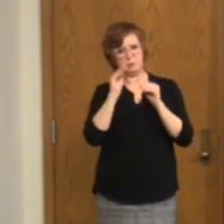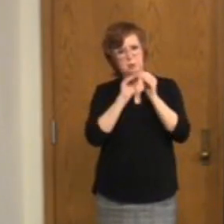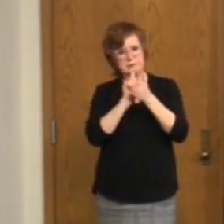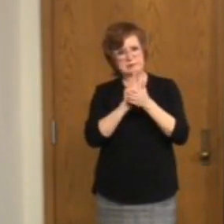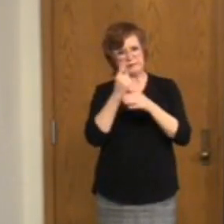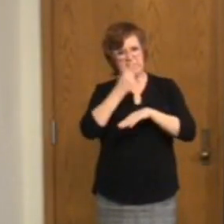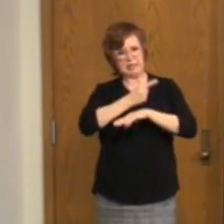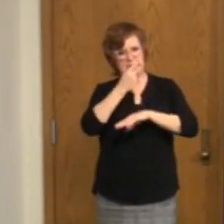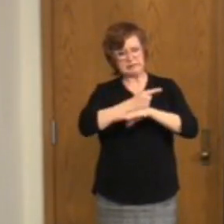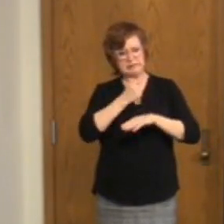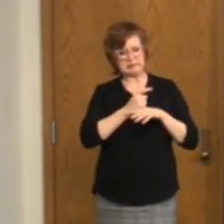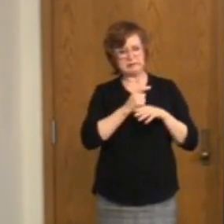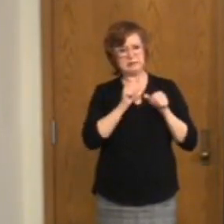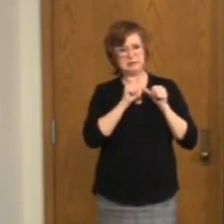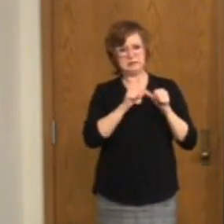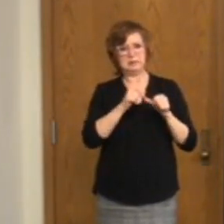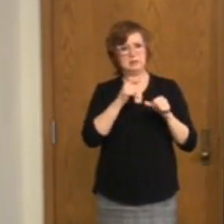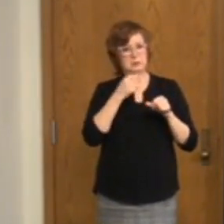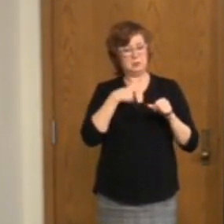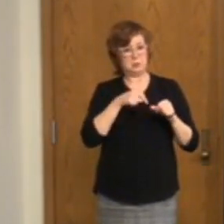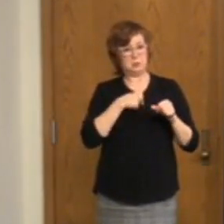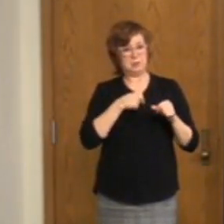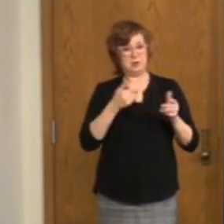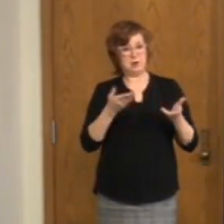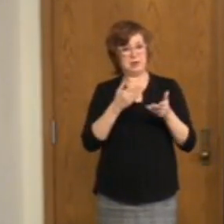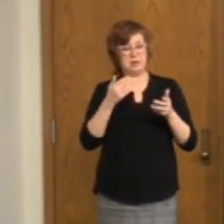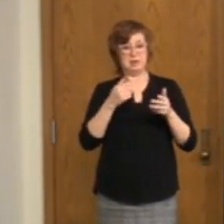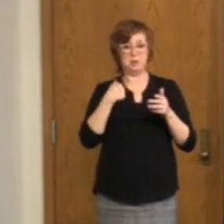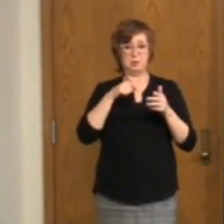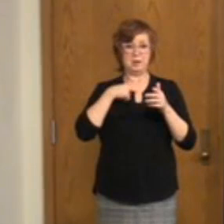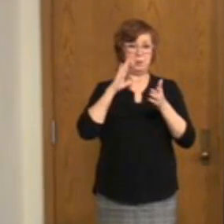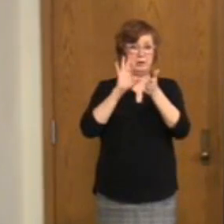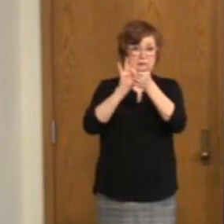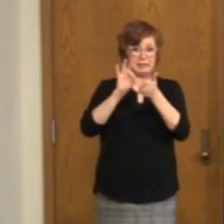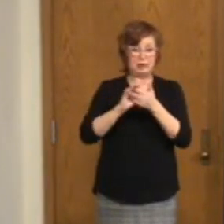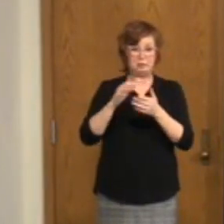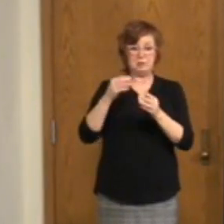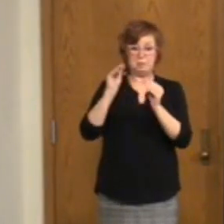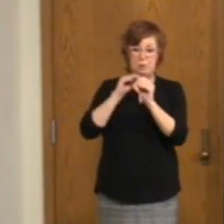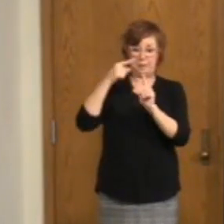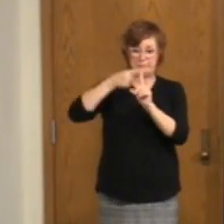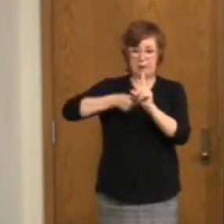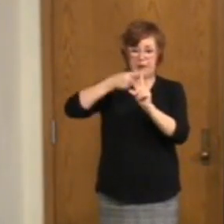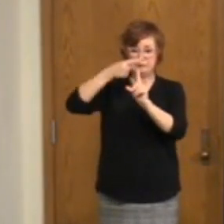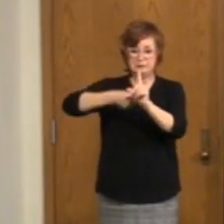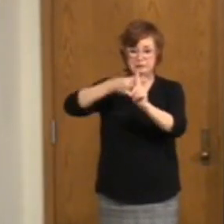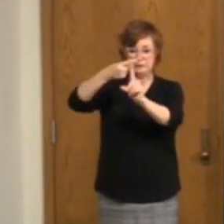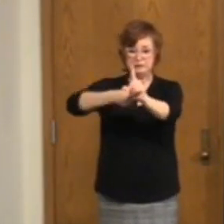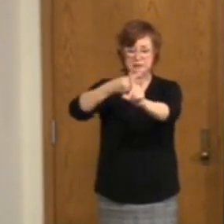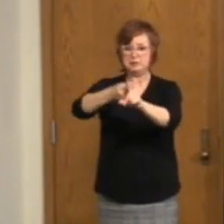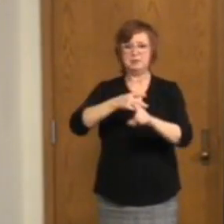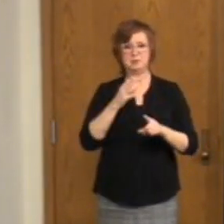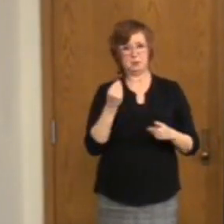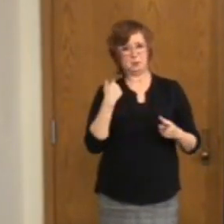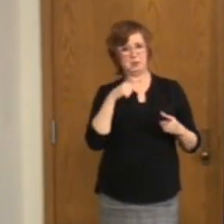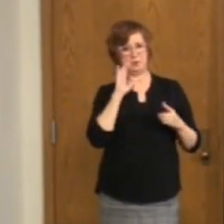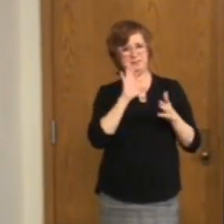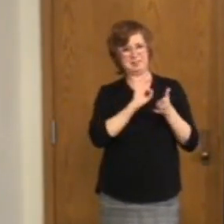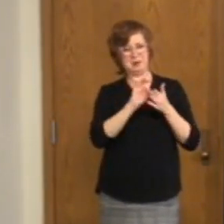The next number of weeks, not months, we are going to start to see things change and change significantly. Spring is